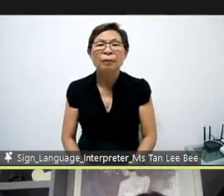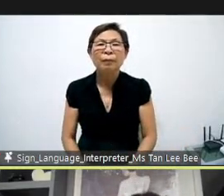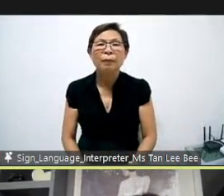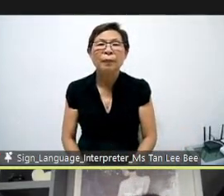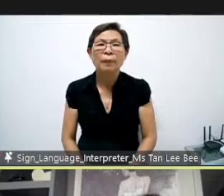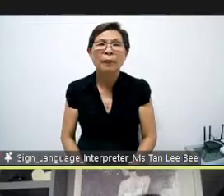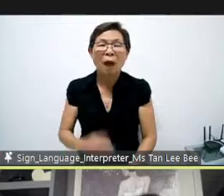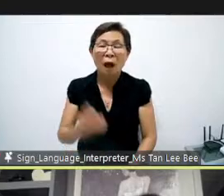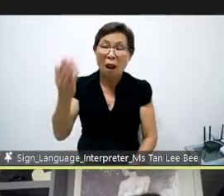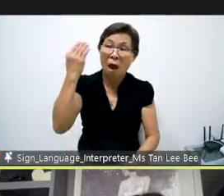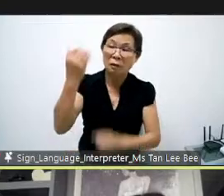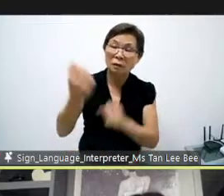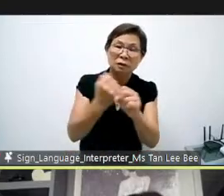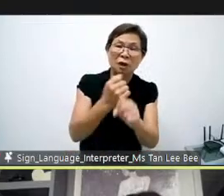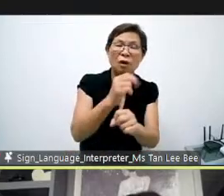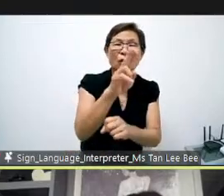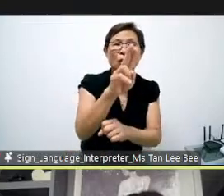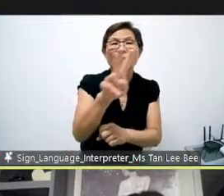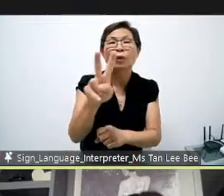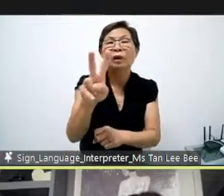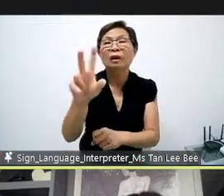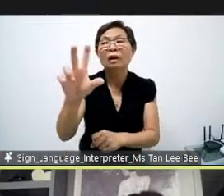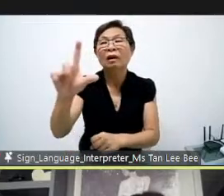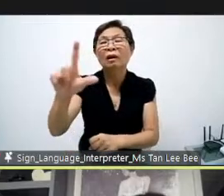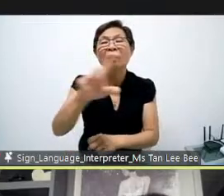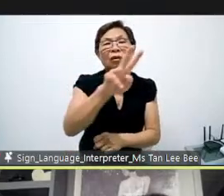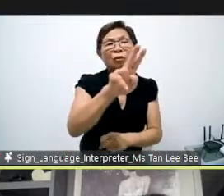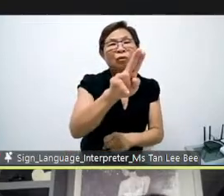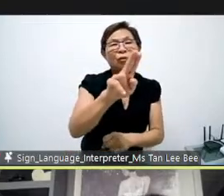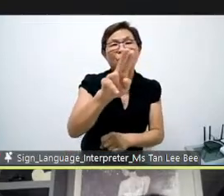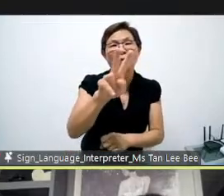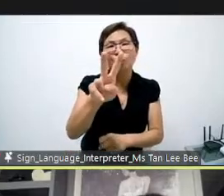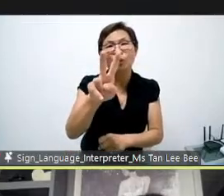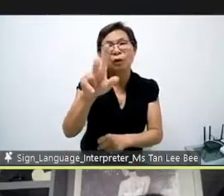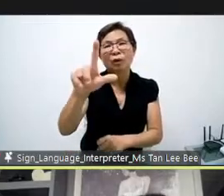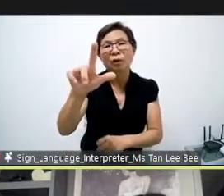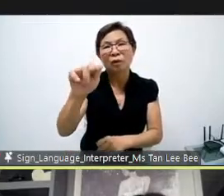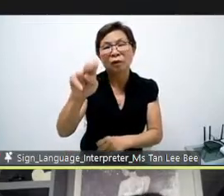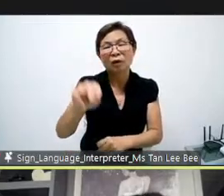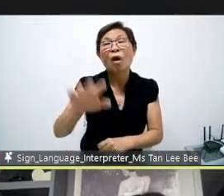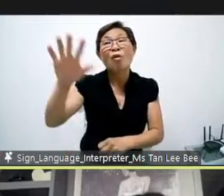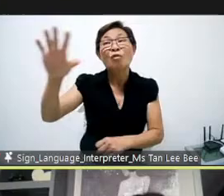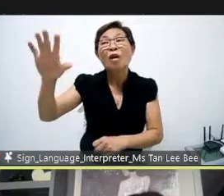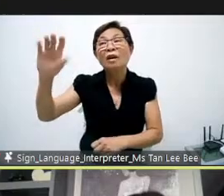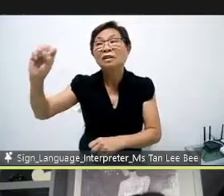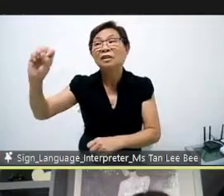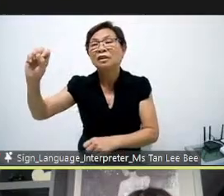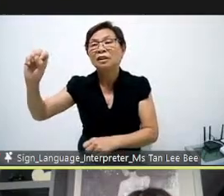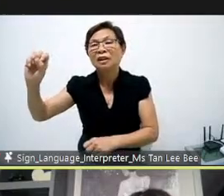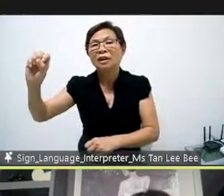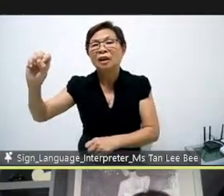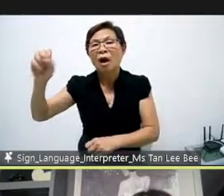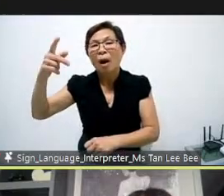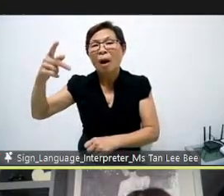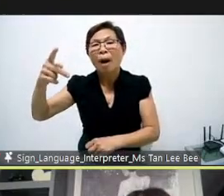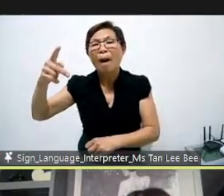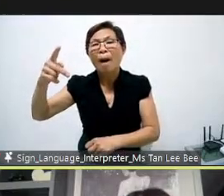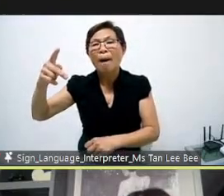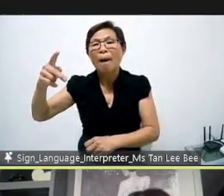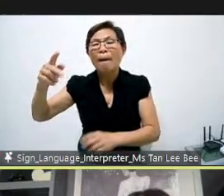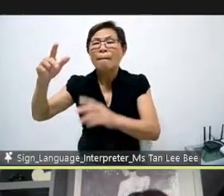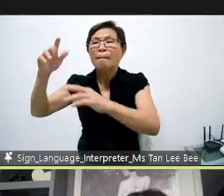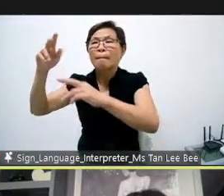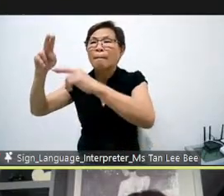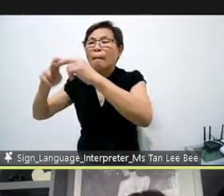Last year, Vulcan we partnered with top 5 property developer in Thailand to launch home automation